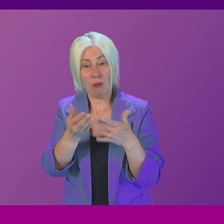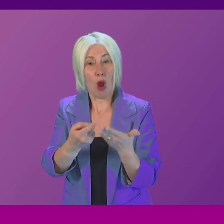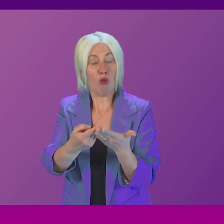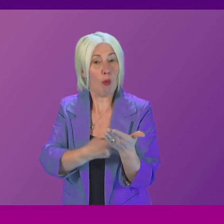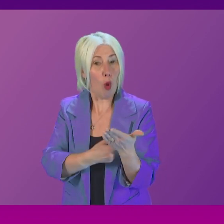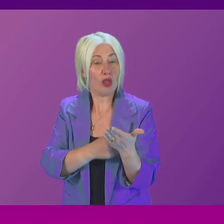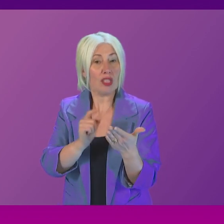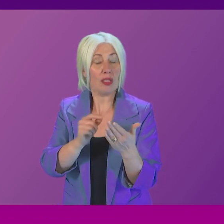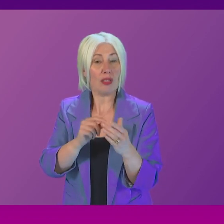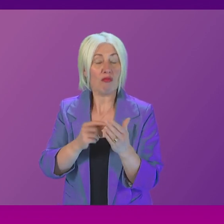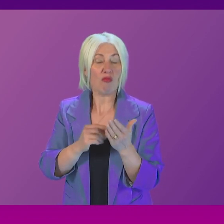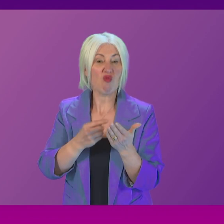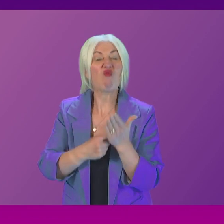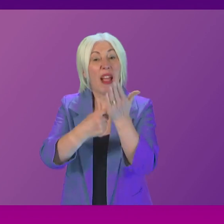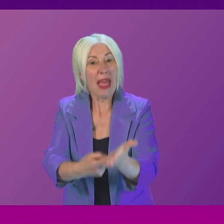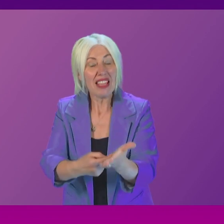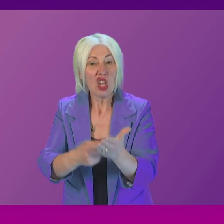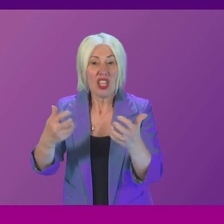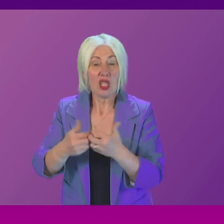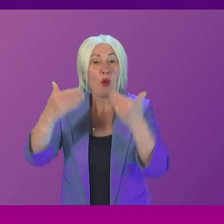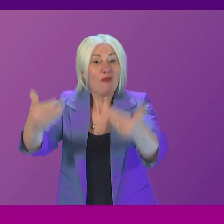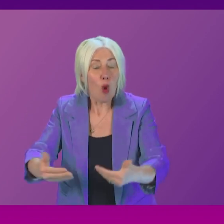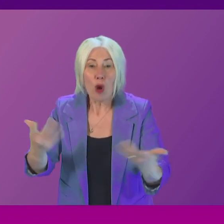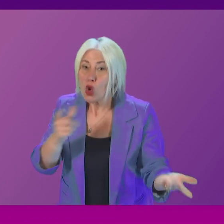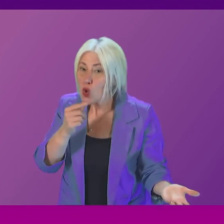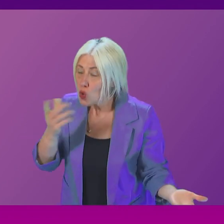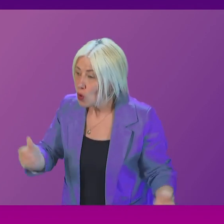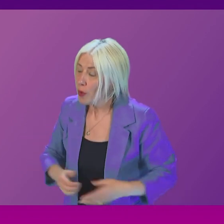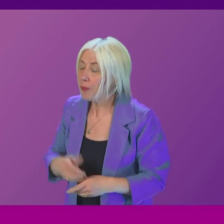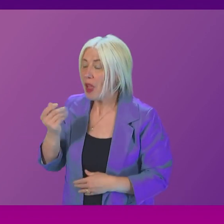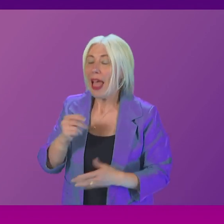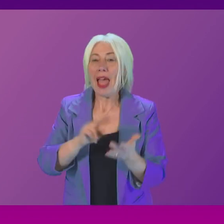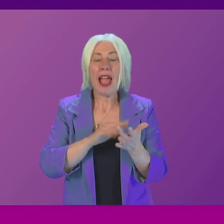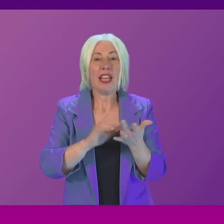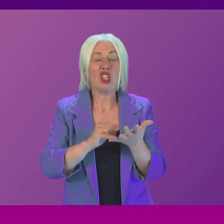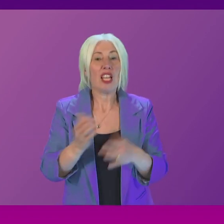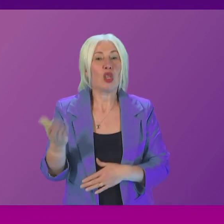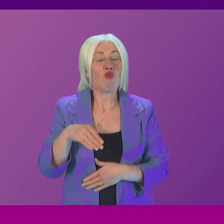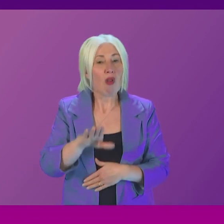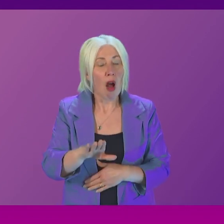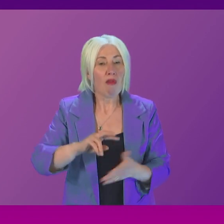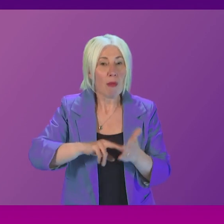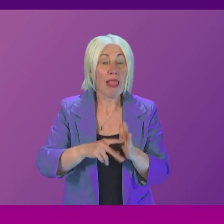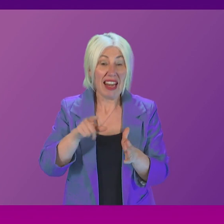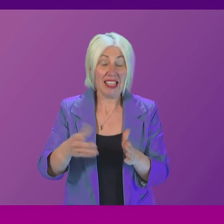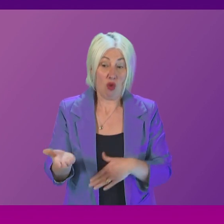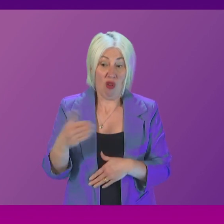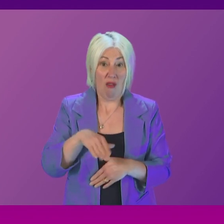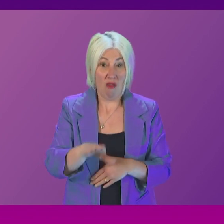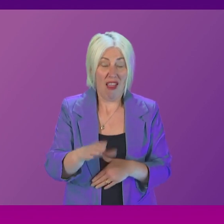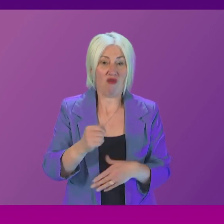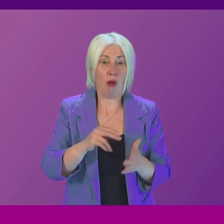recommendations forward? So a couple of points I would make. Remember, our NHS recovery plan, which is a recovery from COVID-19, is a five-year